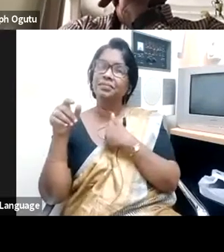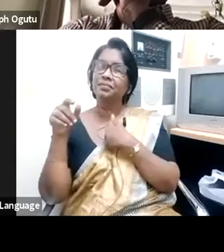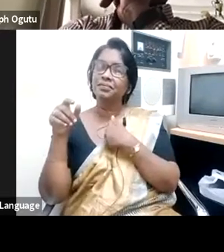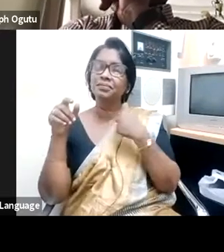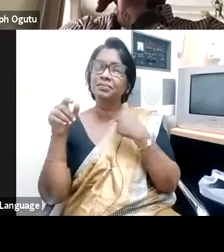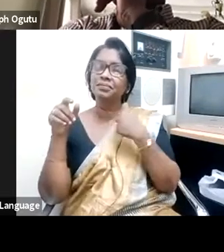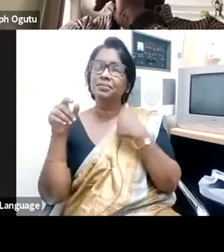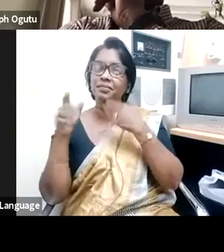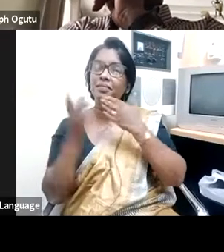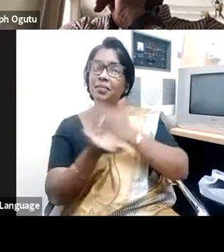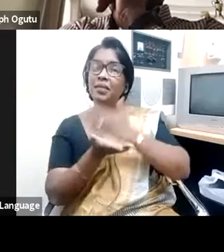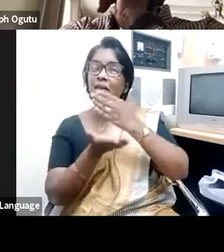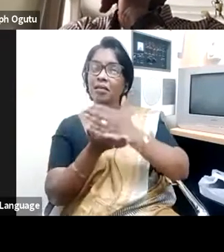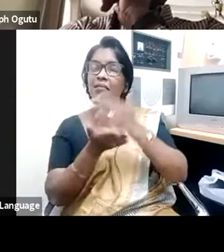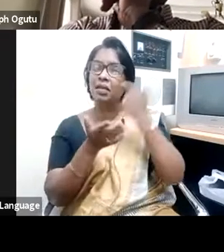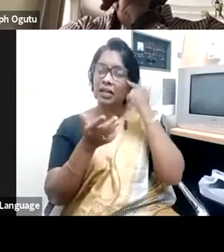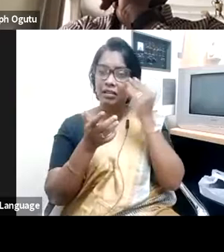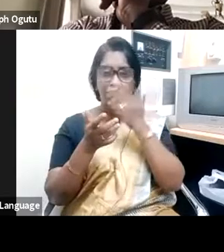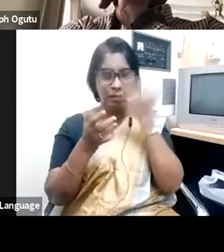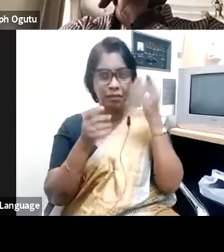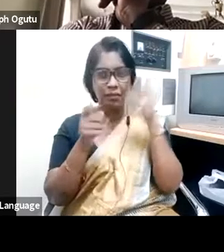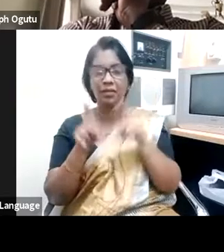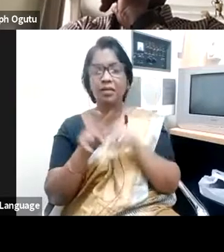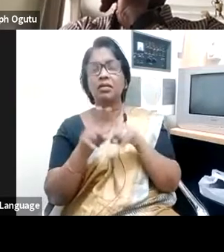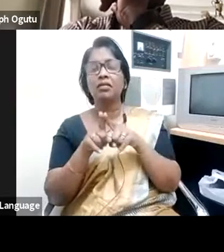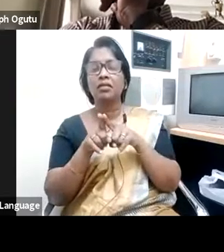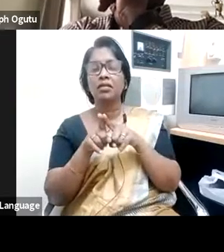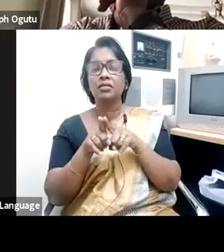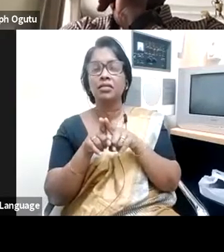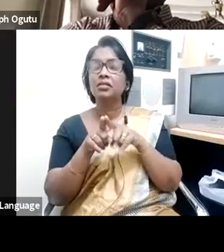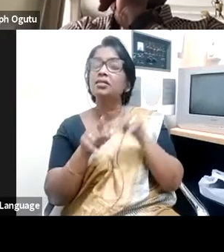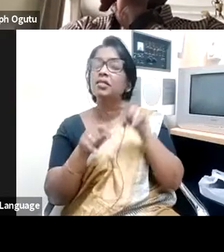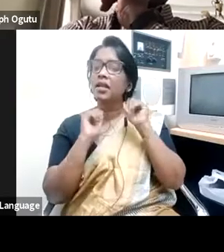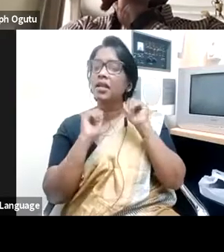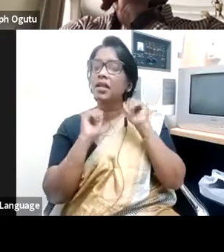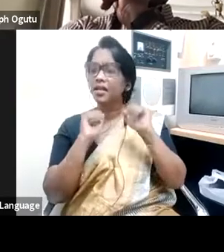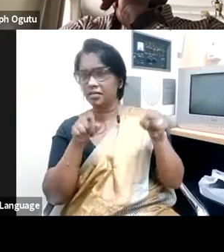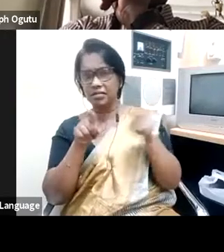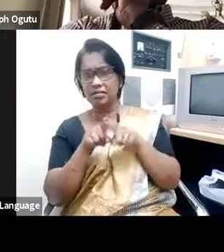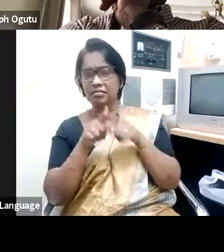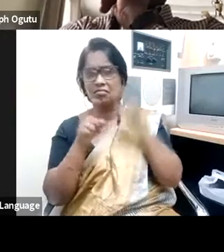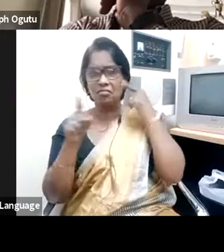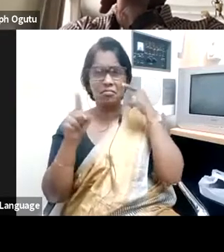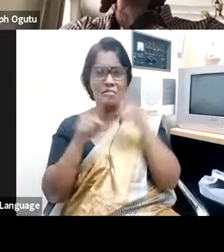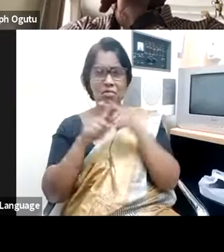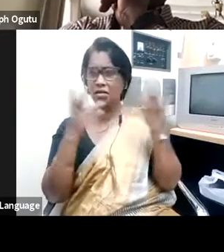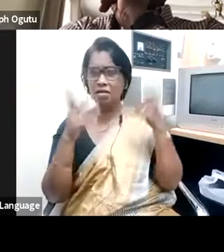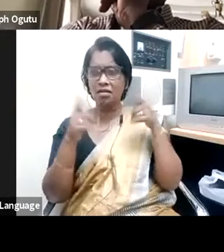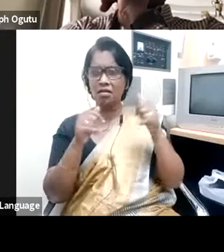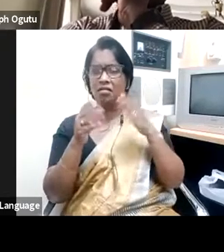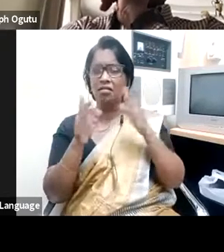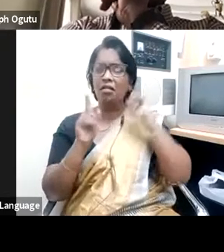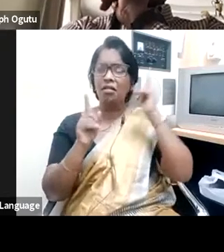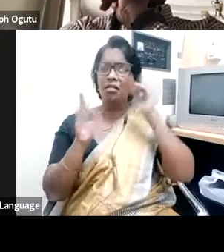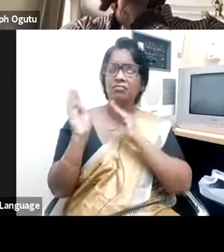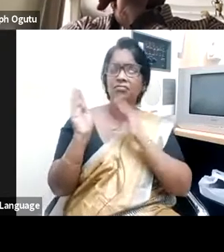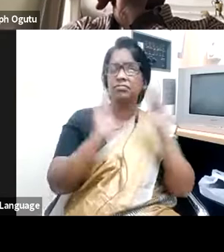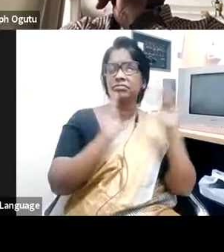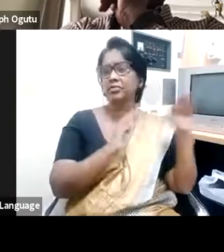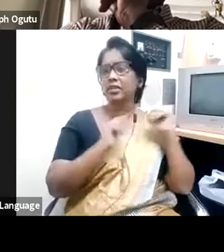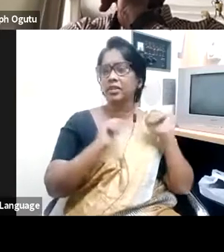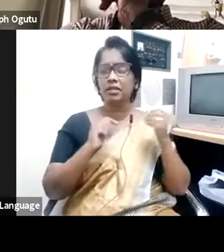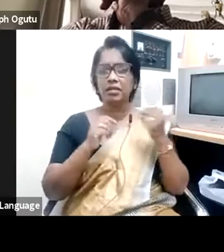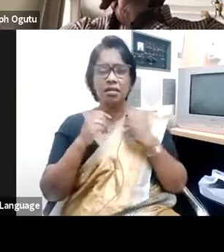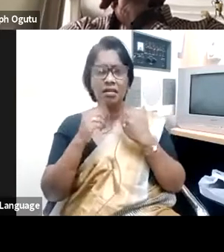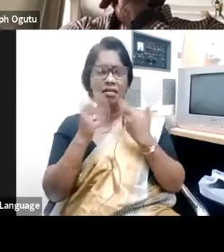can start thinking about why is it that we don't innovate? Why are we slow in doing this? Let's look at the gaps. And I find